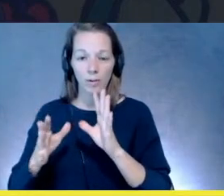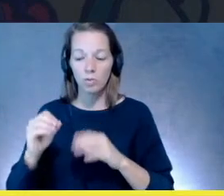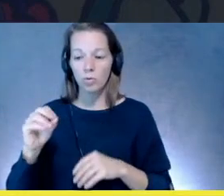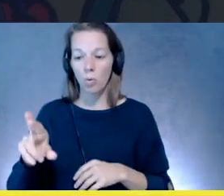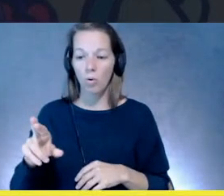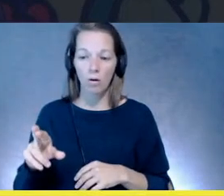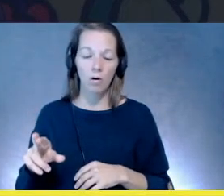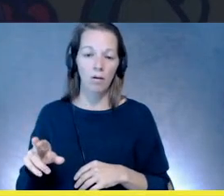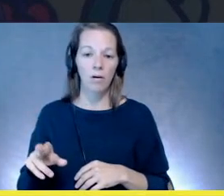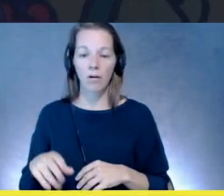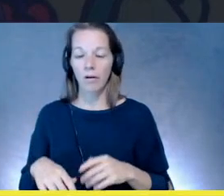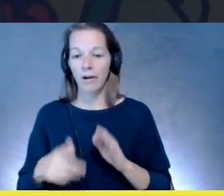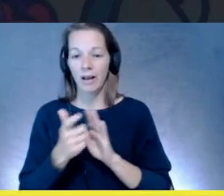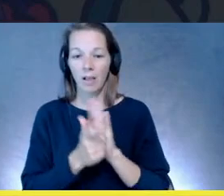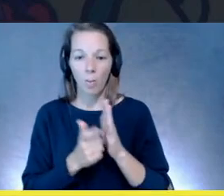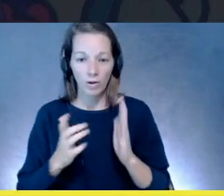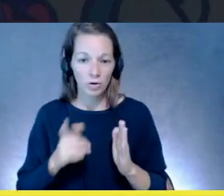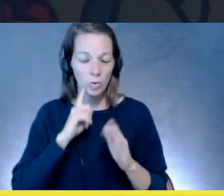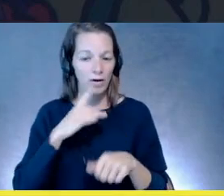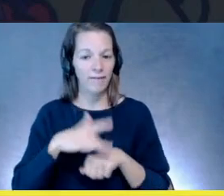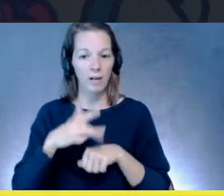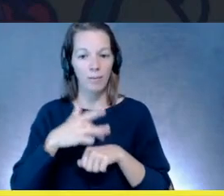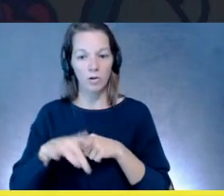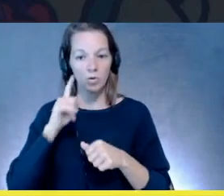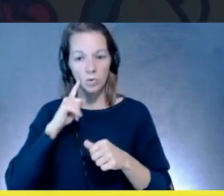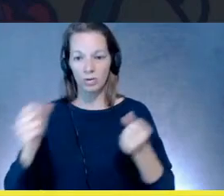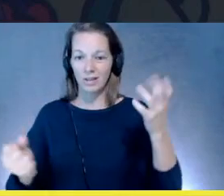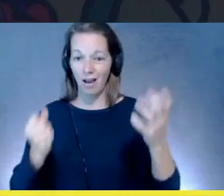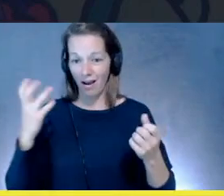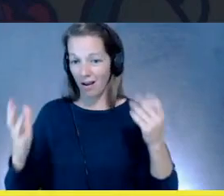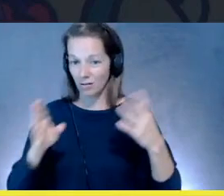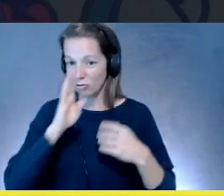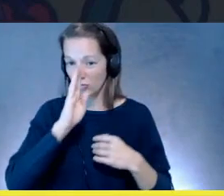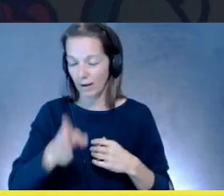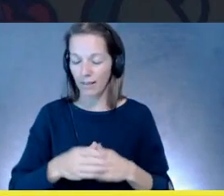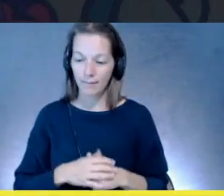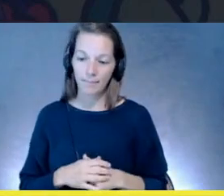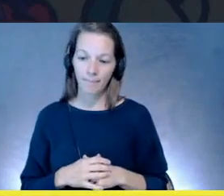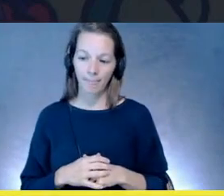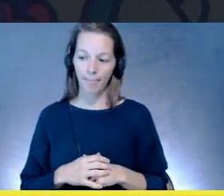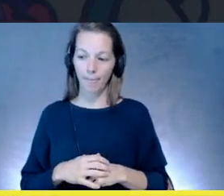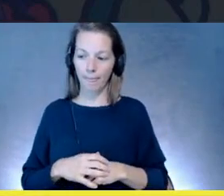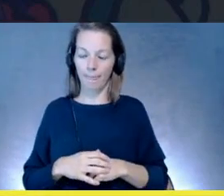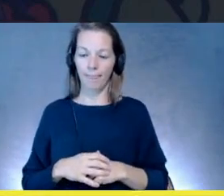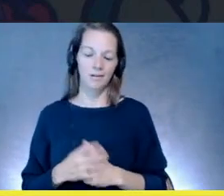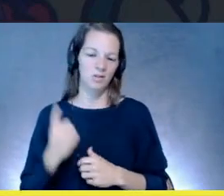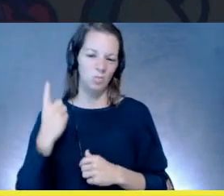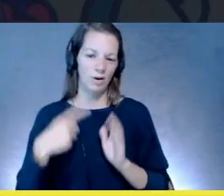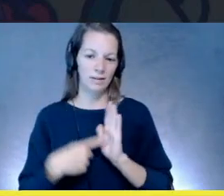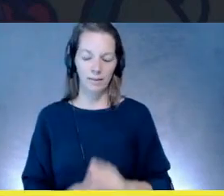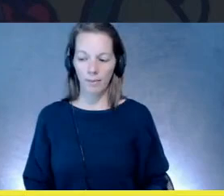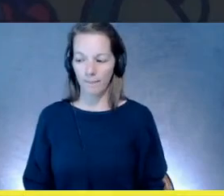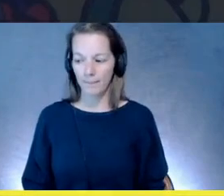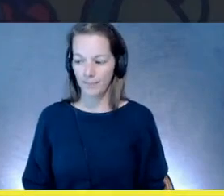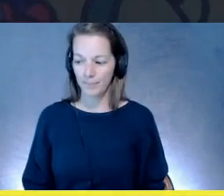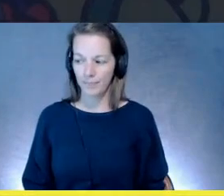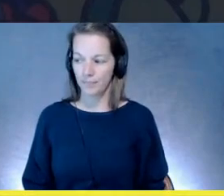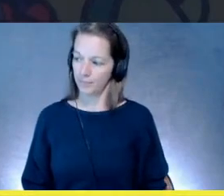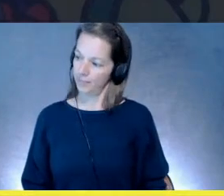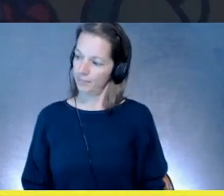litigation attorneys that are available who can communicate in sign language directly. That's just one example.